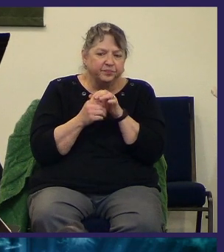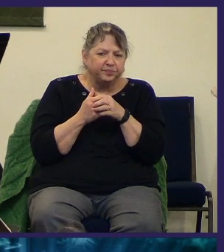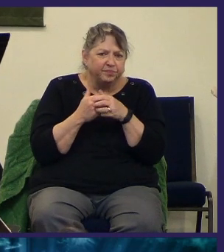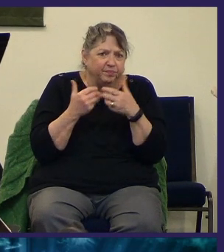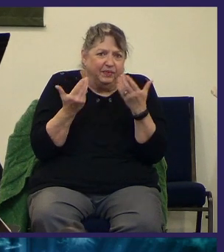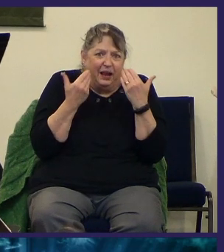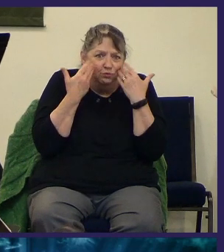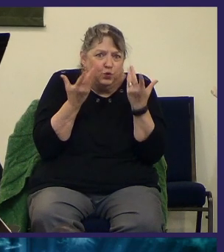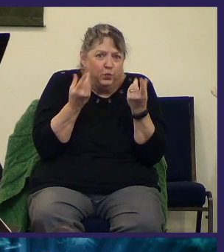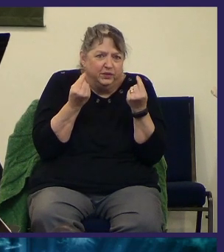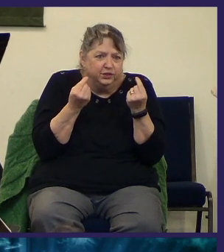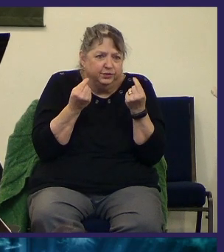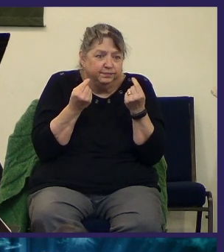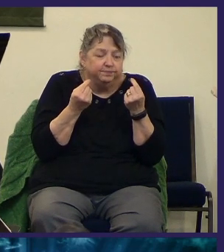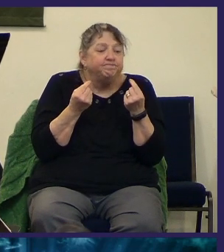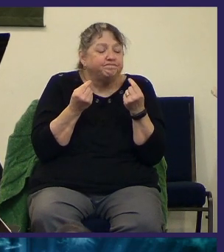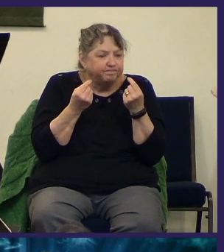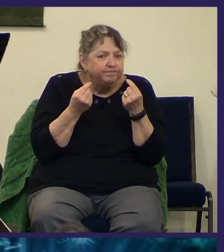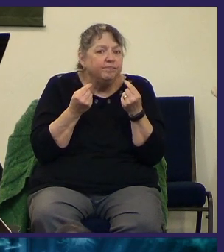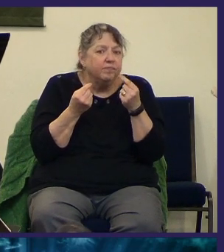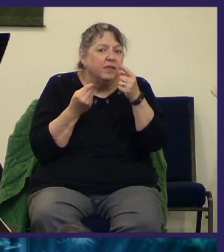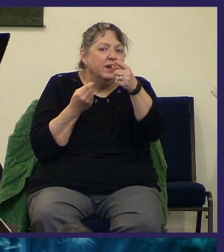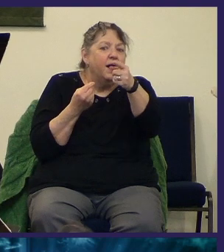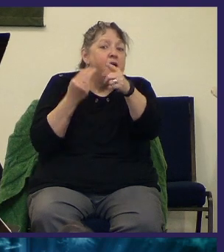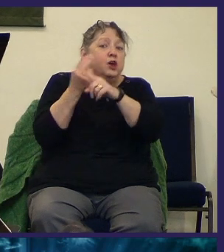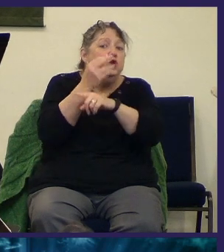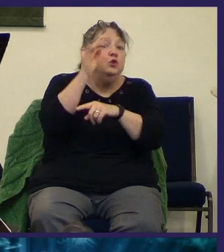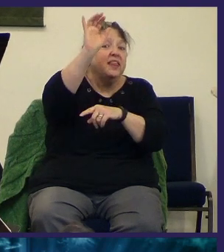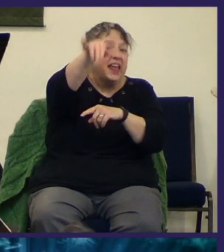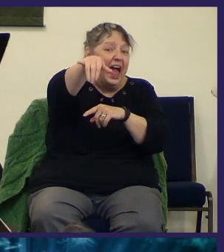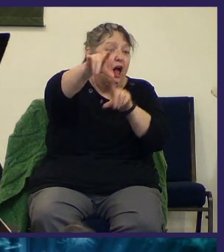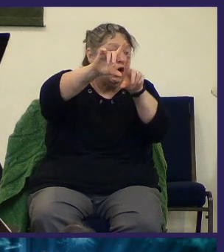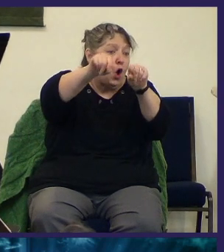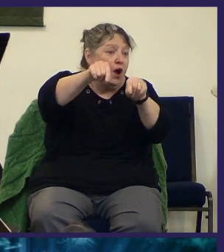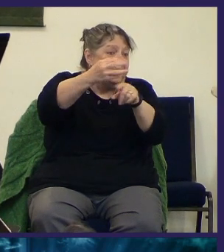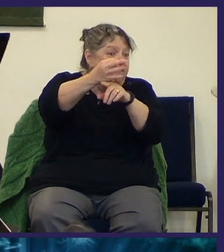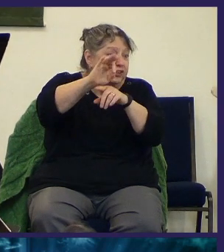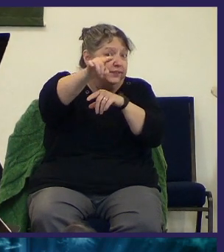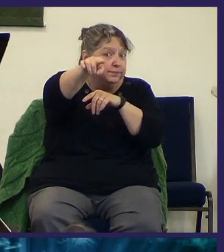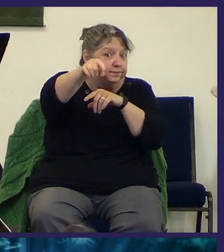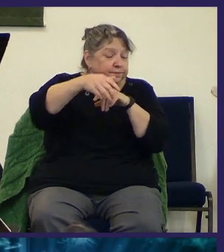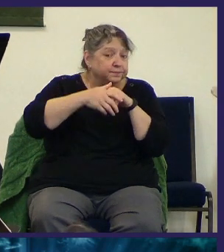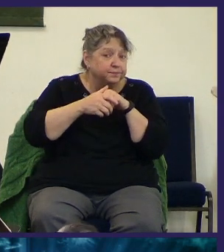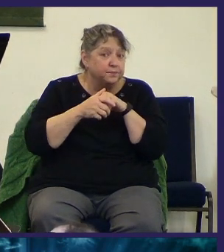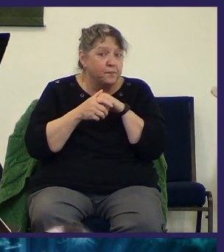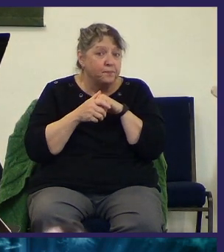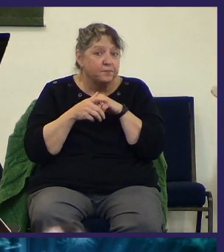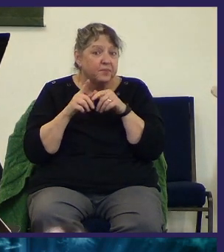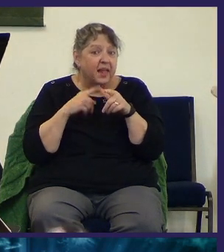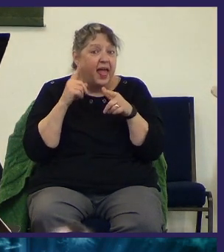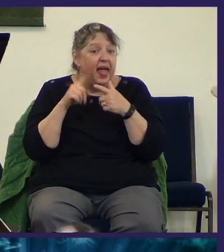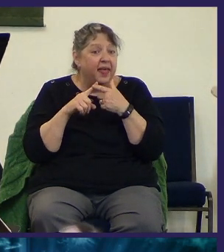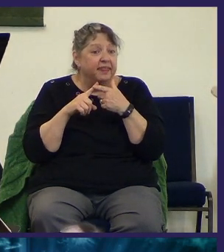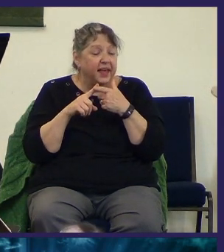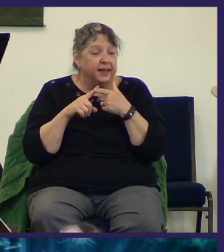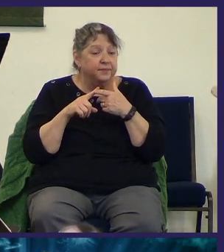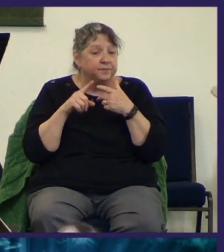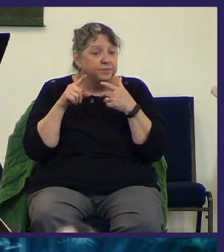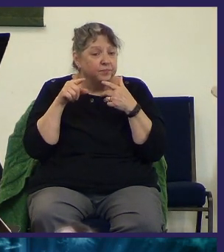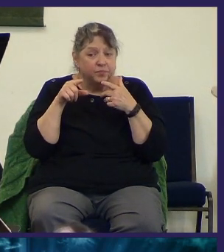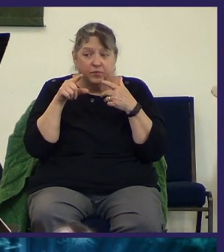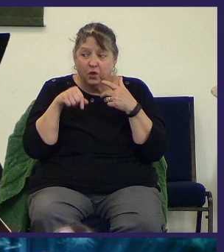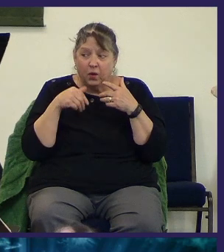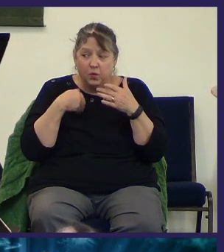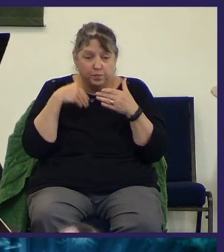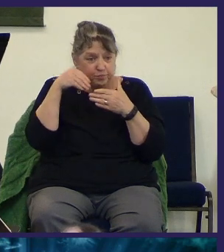it's a perfect opportunity to send a card these cards come with a self-addressed envelope in them